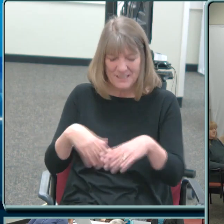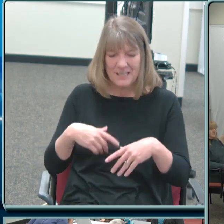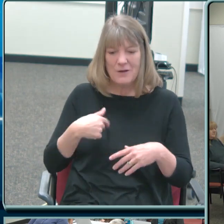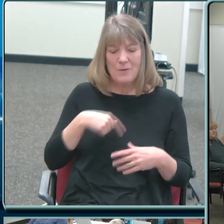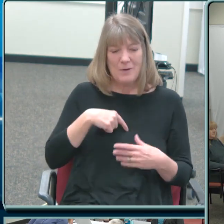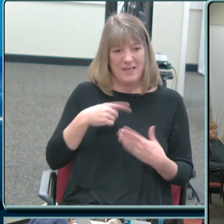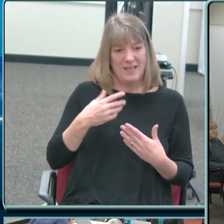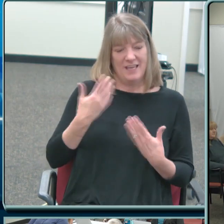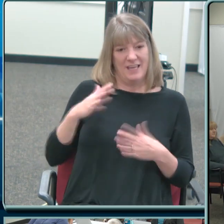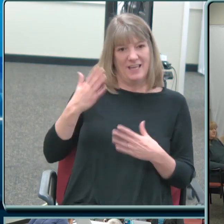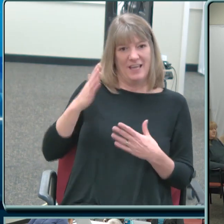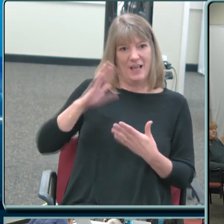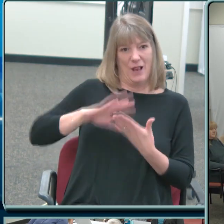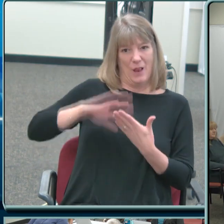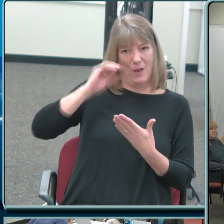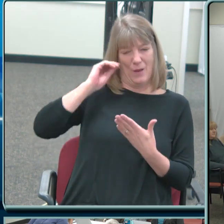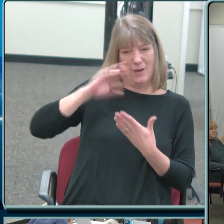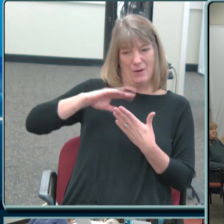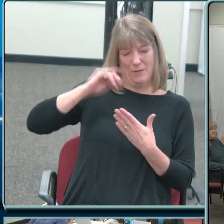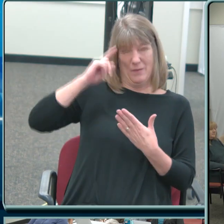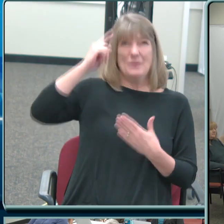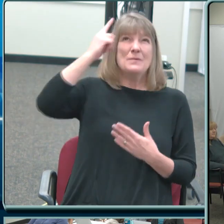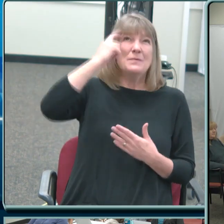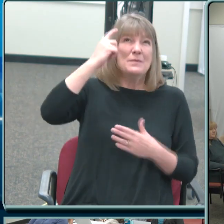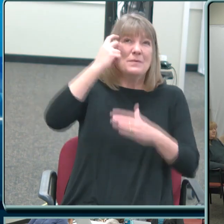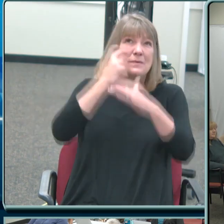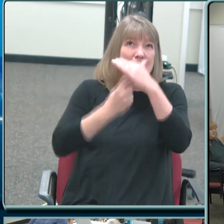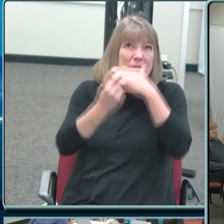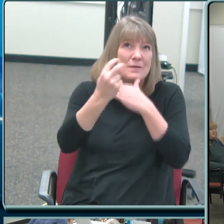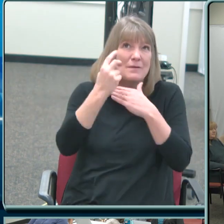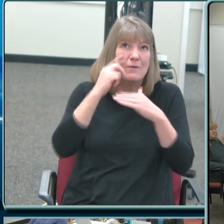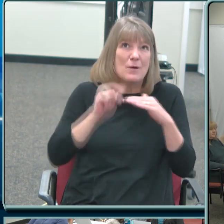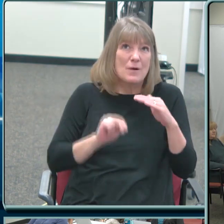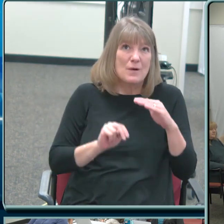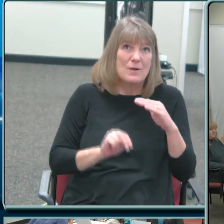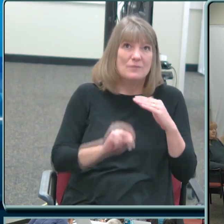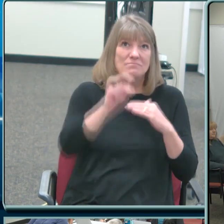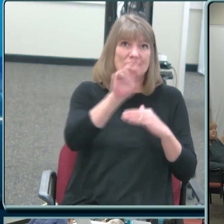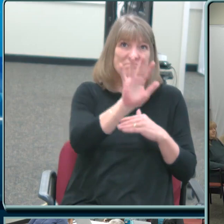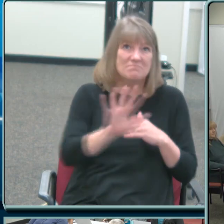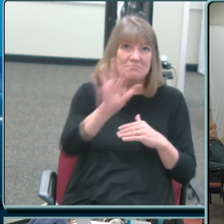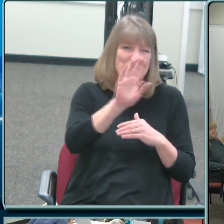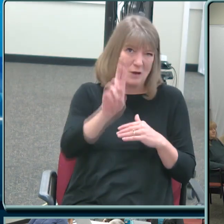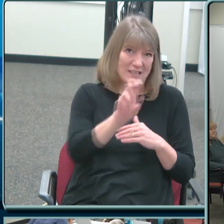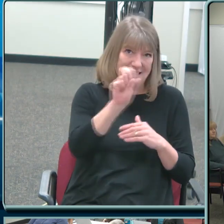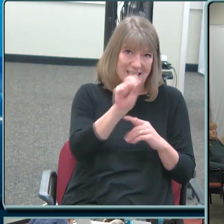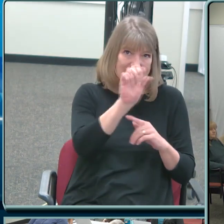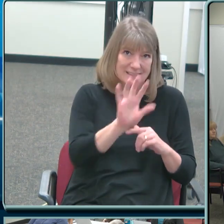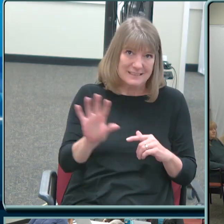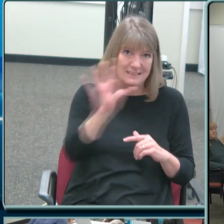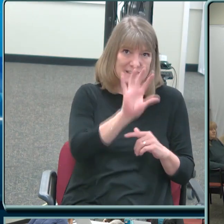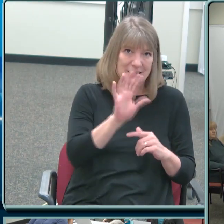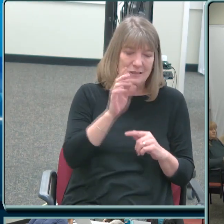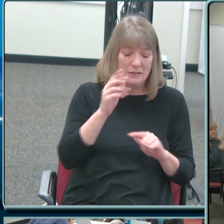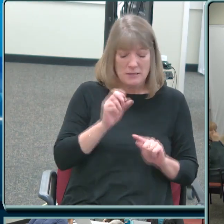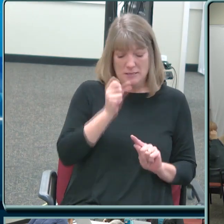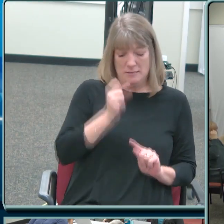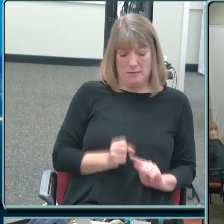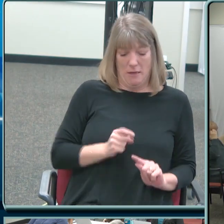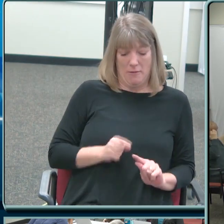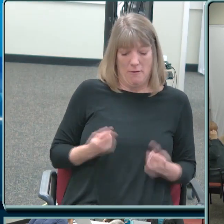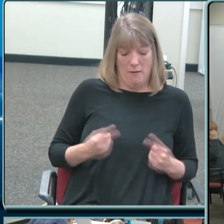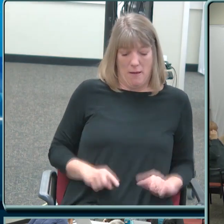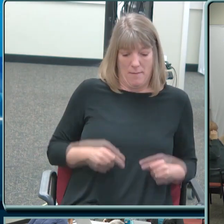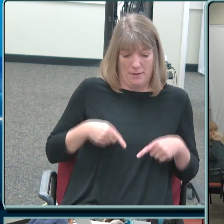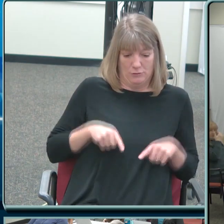learn from what we think is going to circulate in the northern hemisphere, hence the United States, from what happens in the southern hemisphere